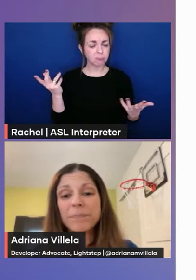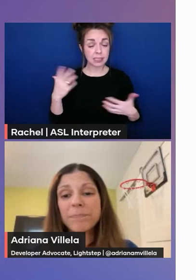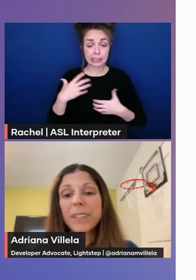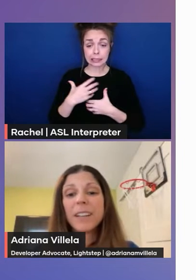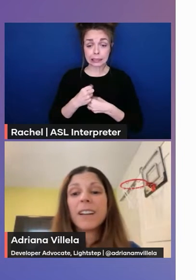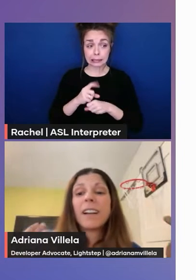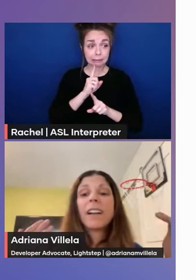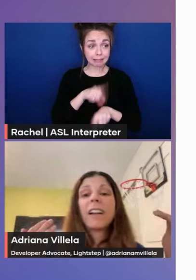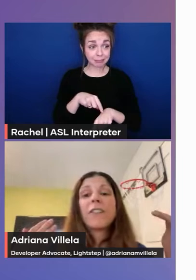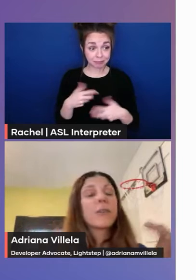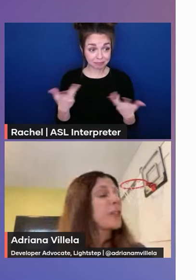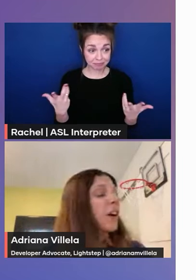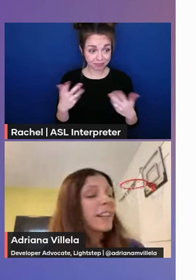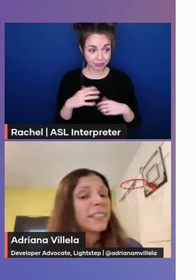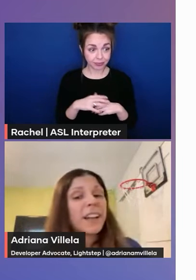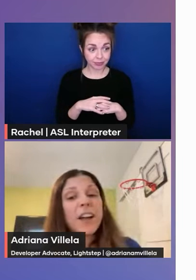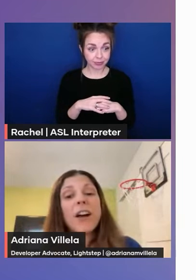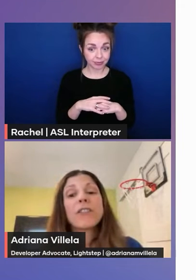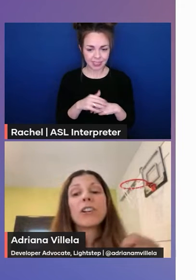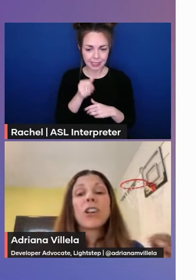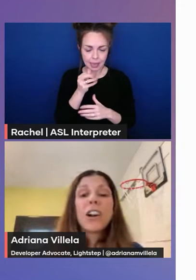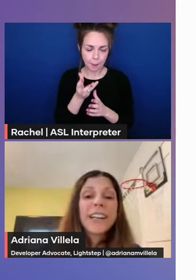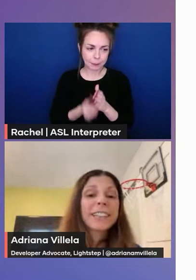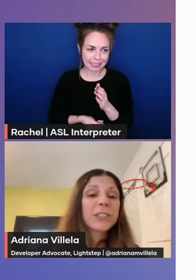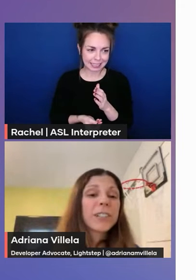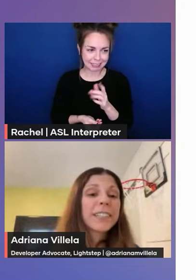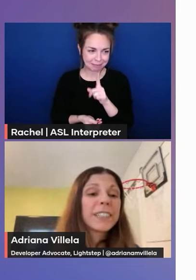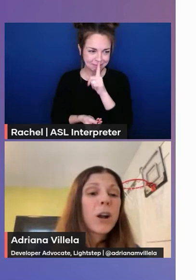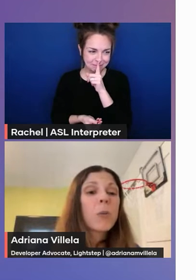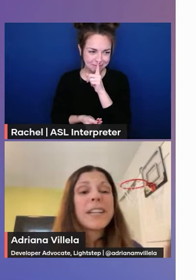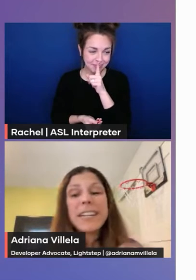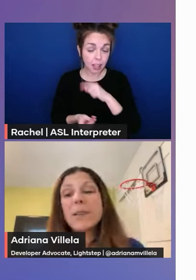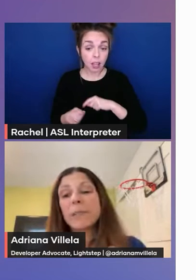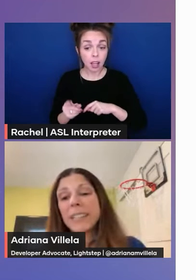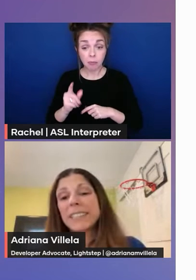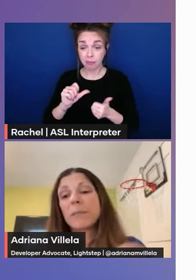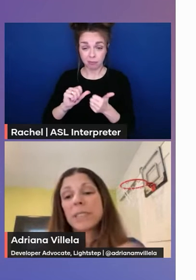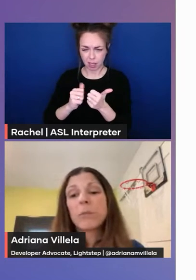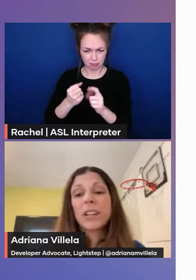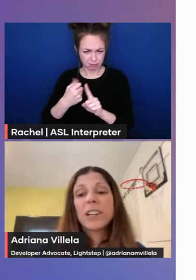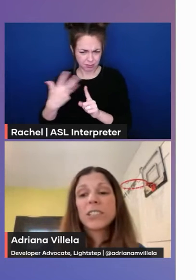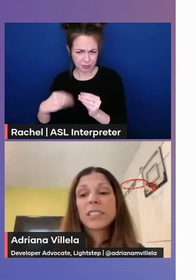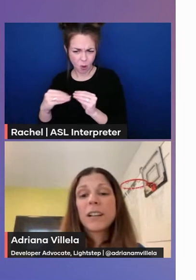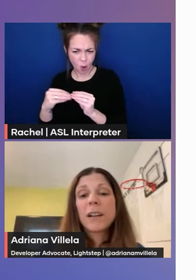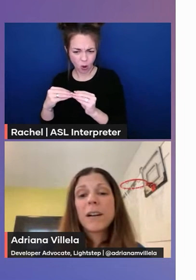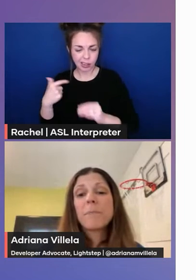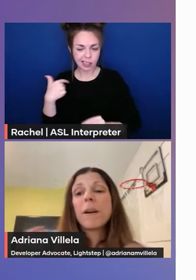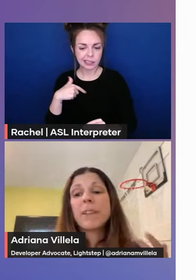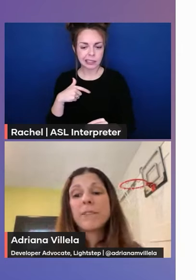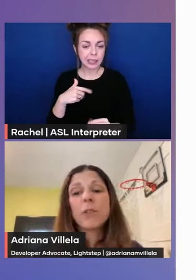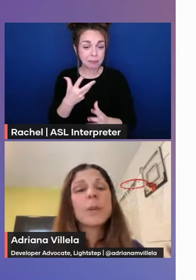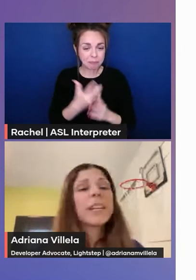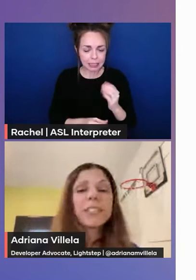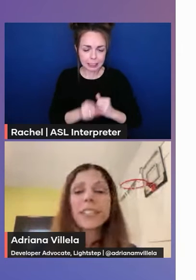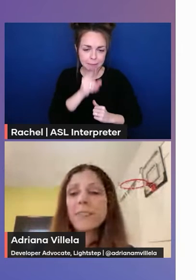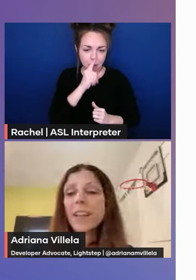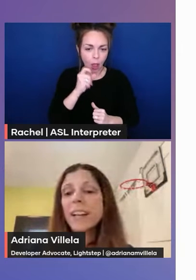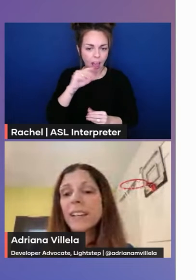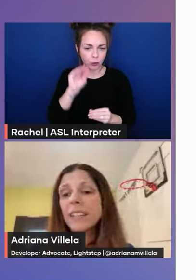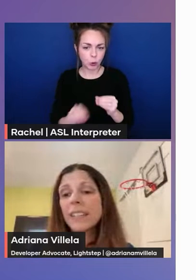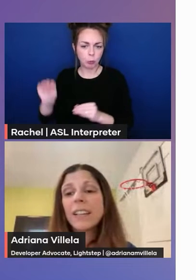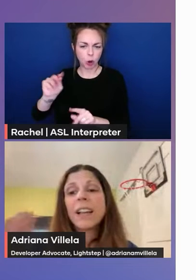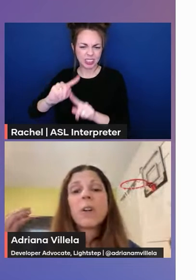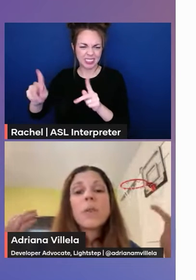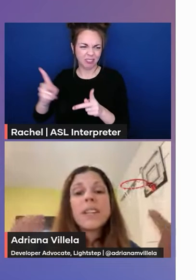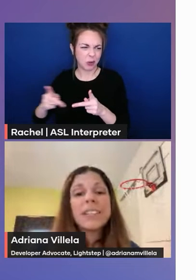is they're not. The long answer is we need to place them somewhere else. But before we understand